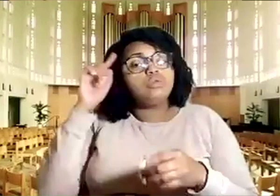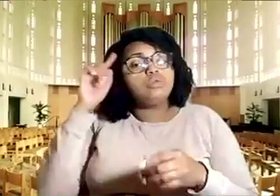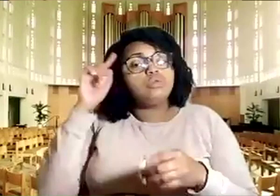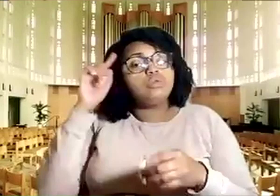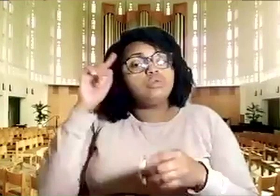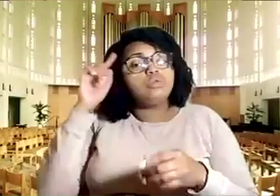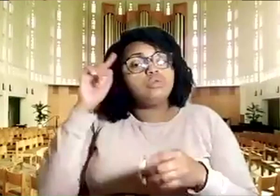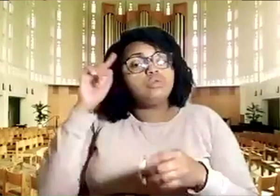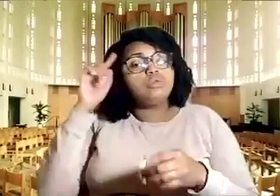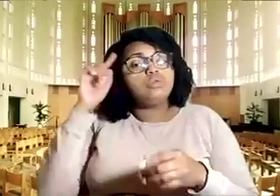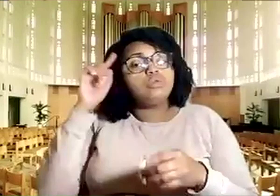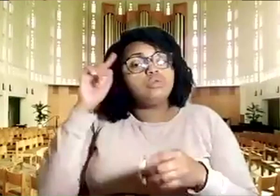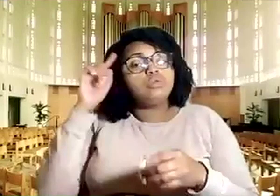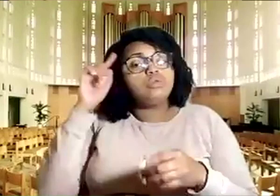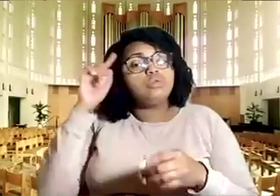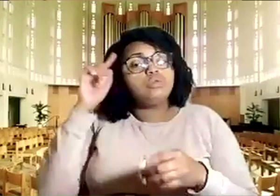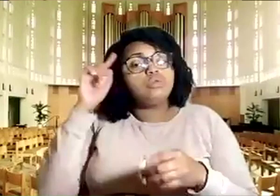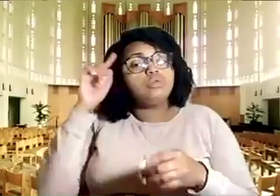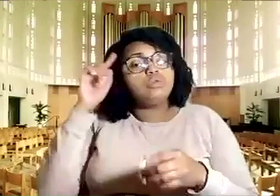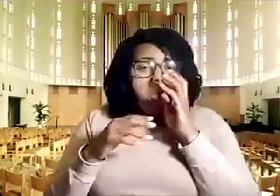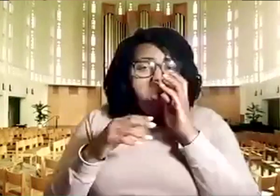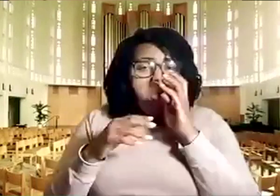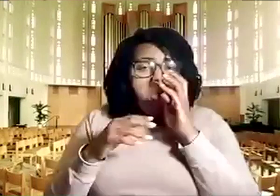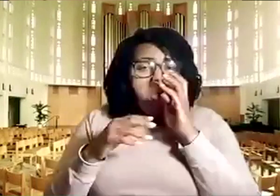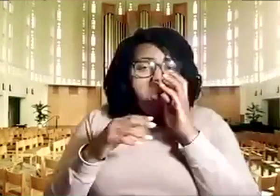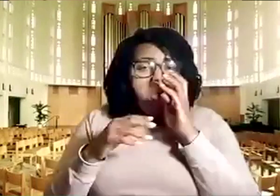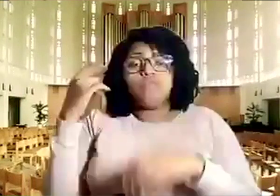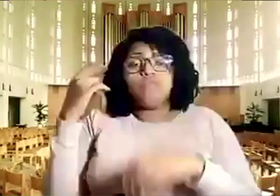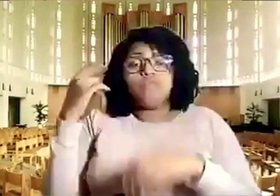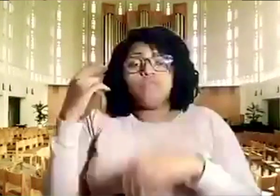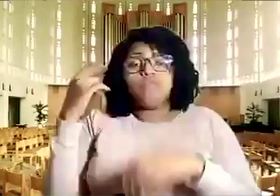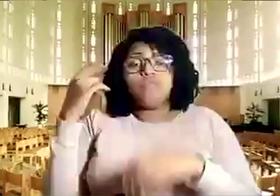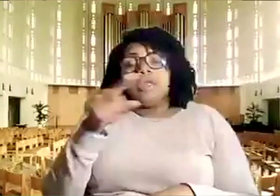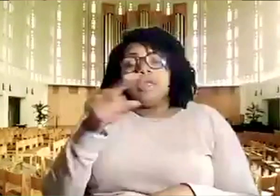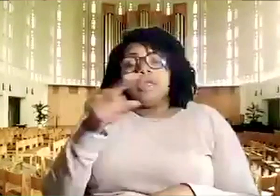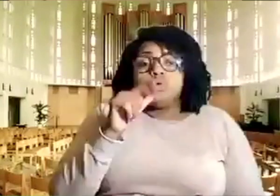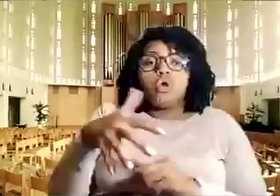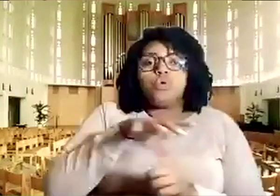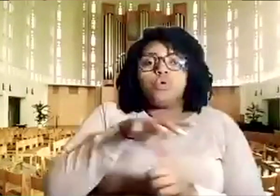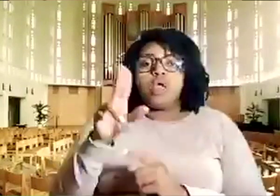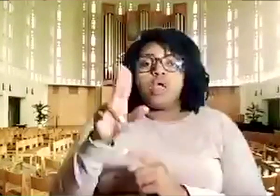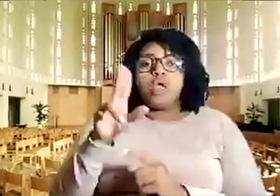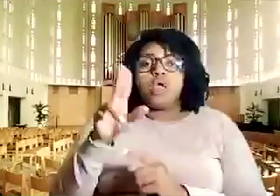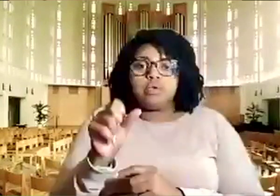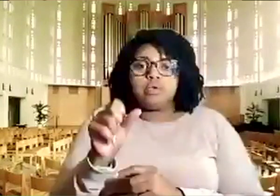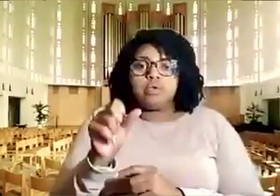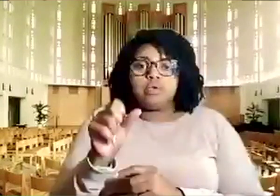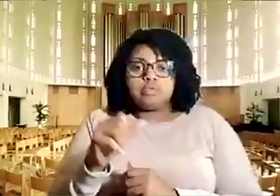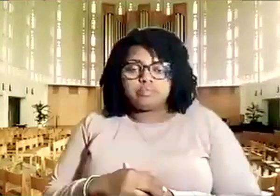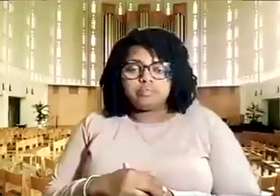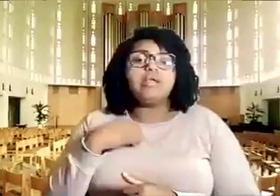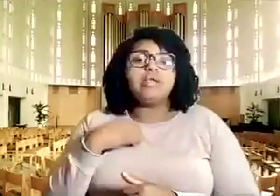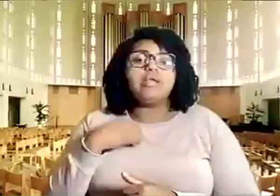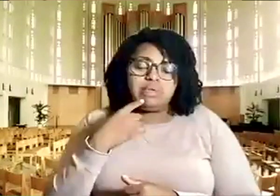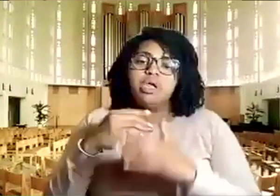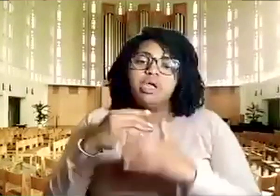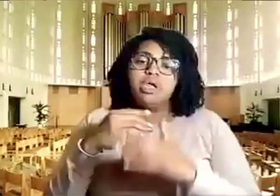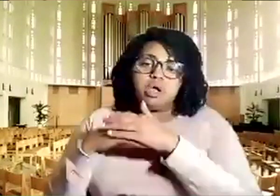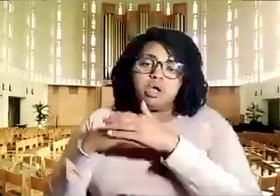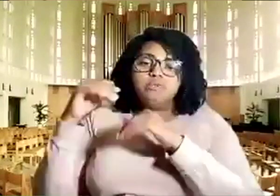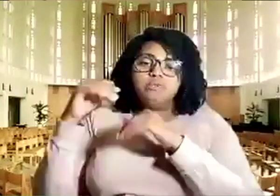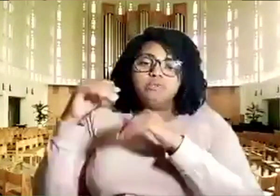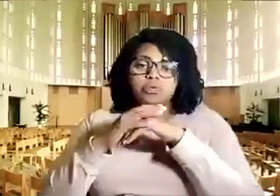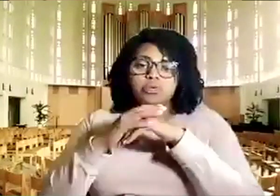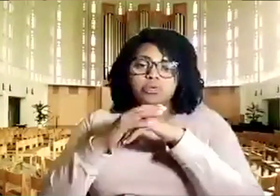for us and for those around us. So I say, comfort,